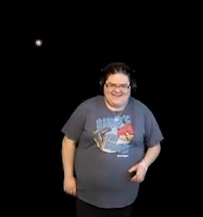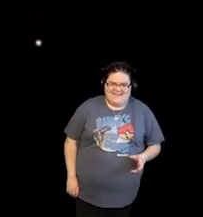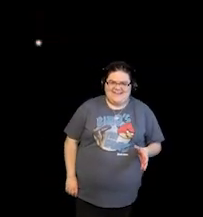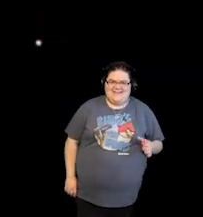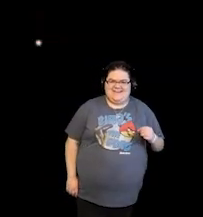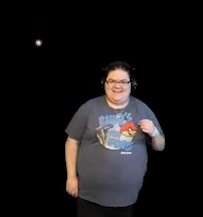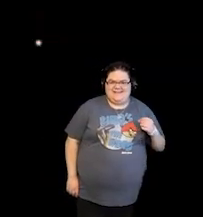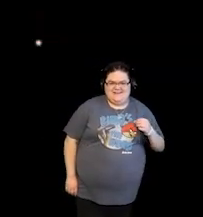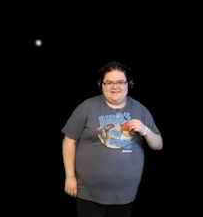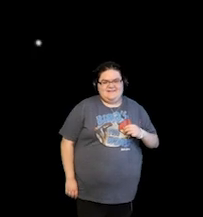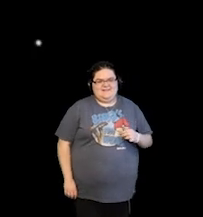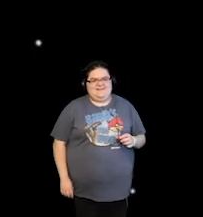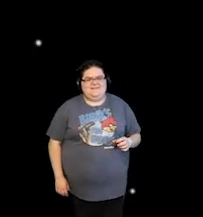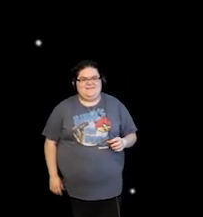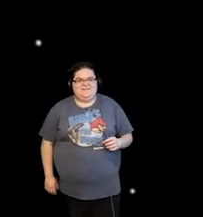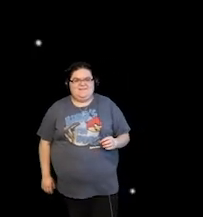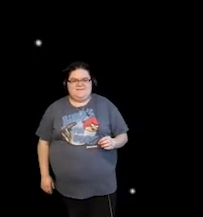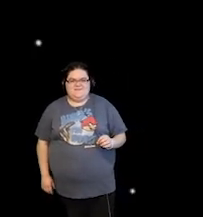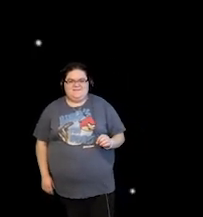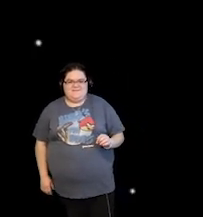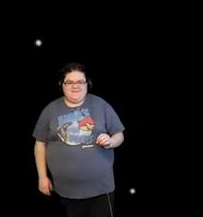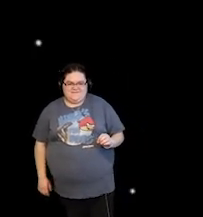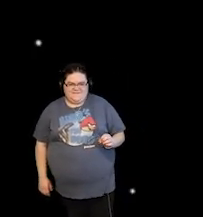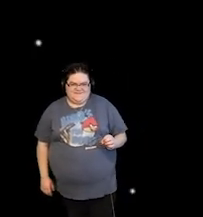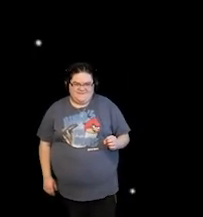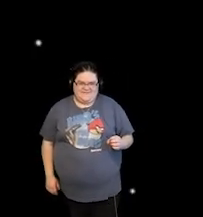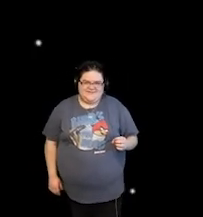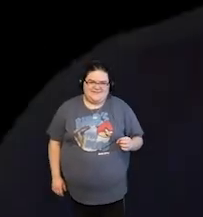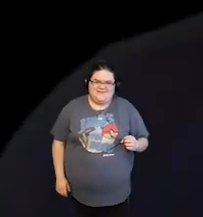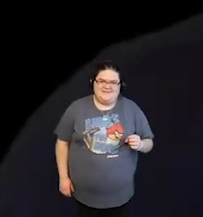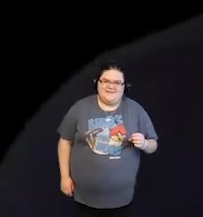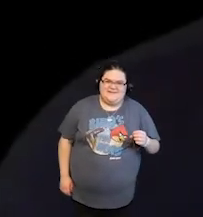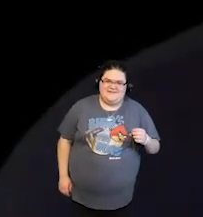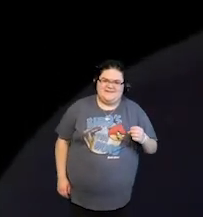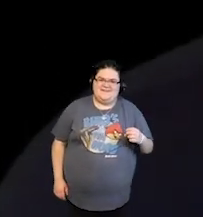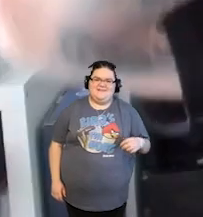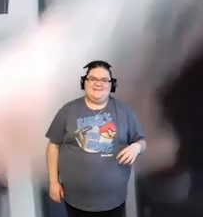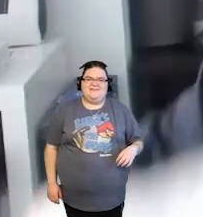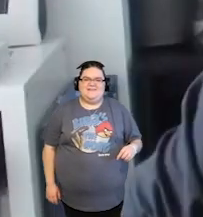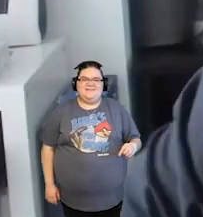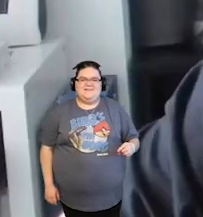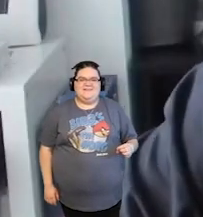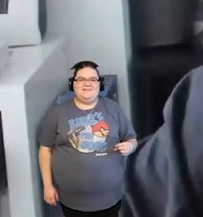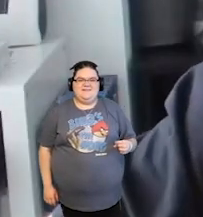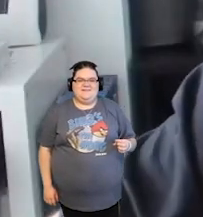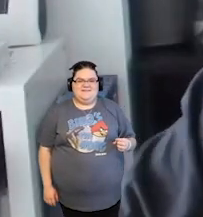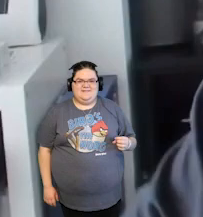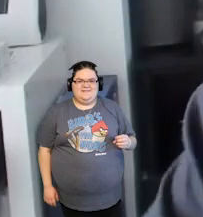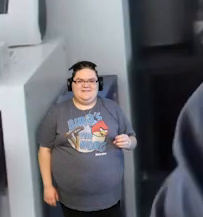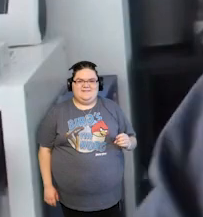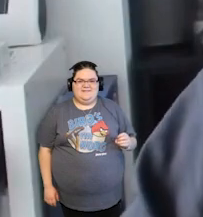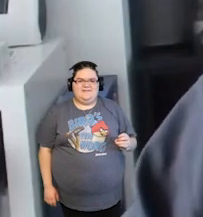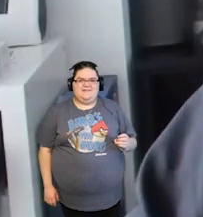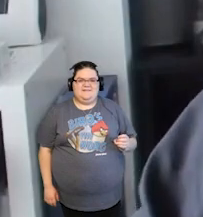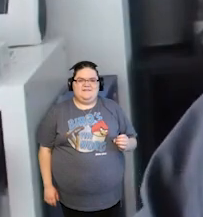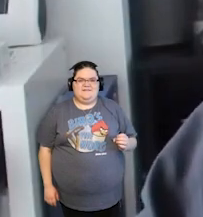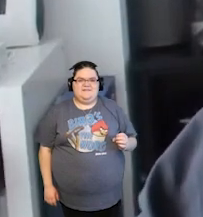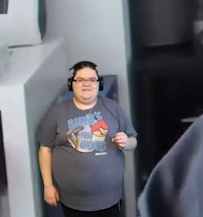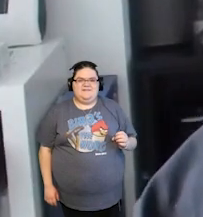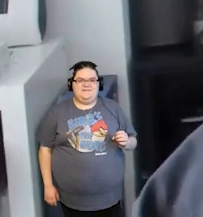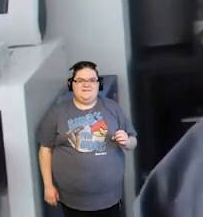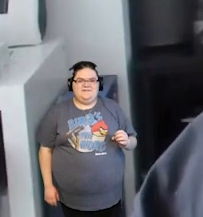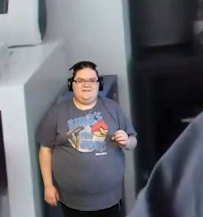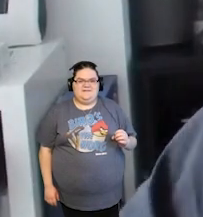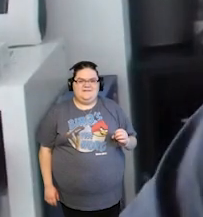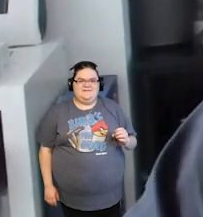You saw me and Fresh go to the left. We ran past you. Twice. Vic, all I was doing was, waiting to see if someone